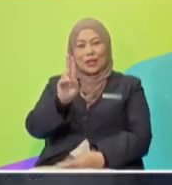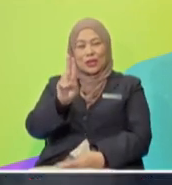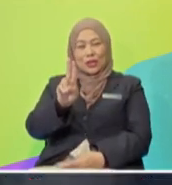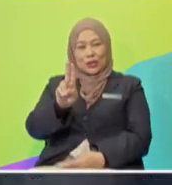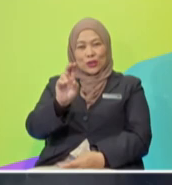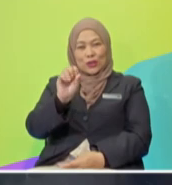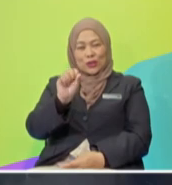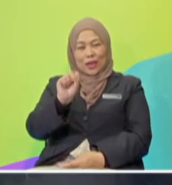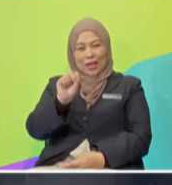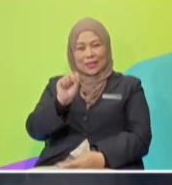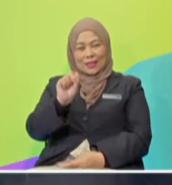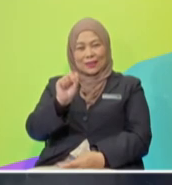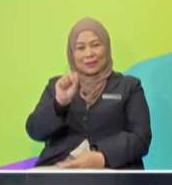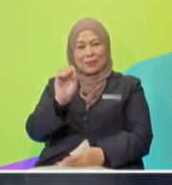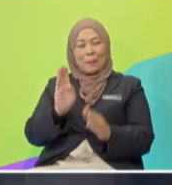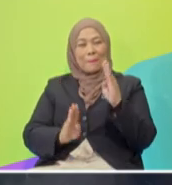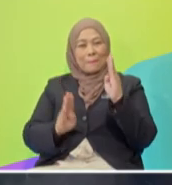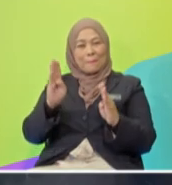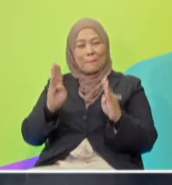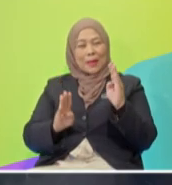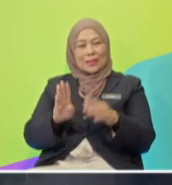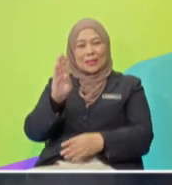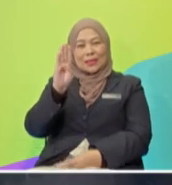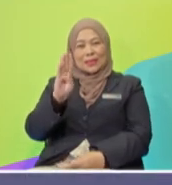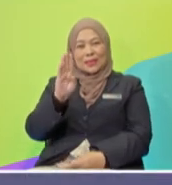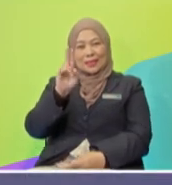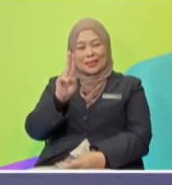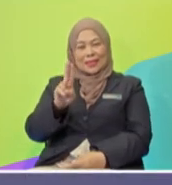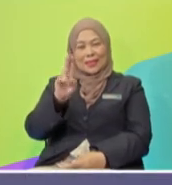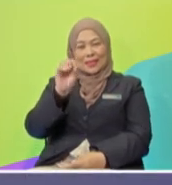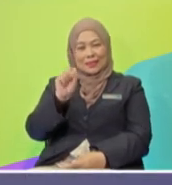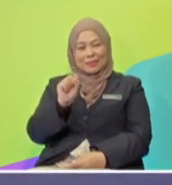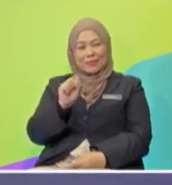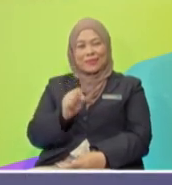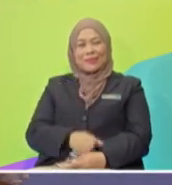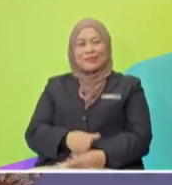B-U-S, bus. Right. Correct, teacher? Good job.